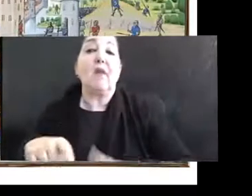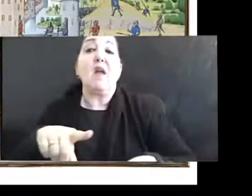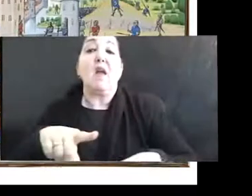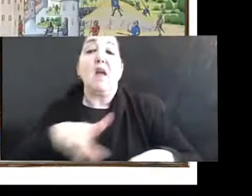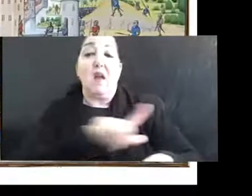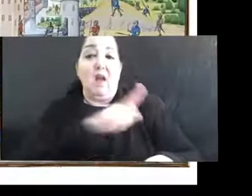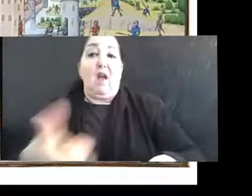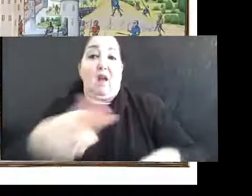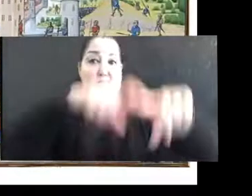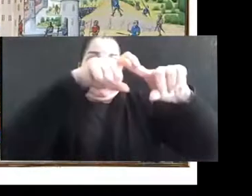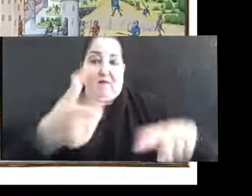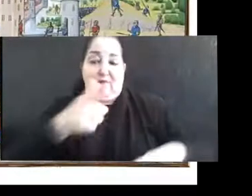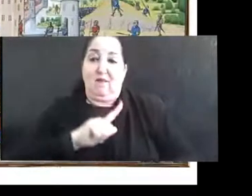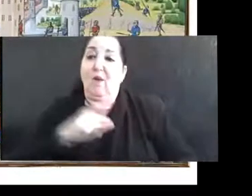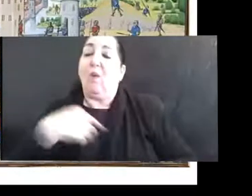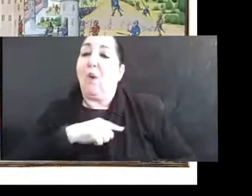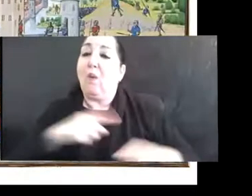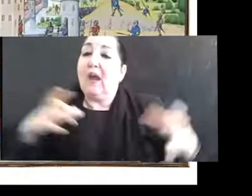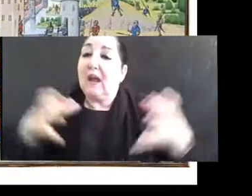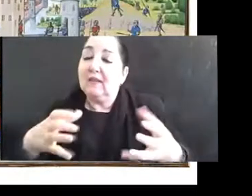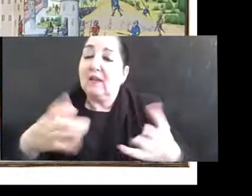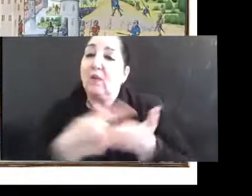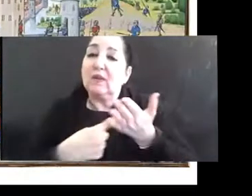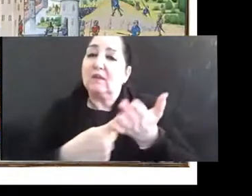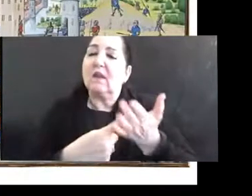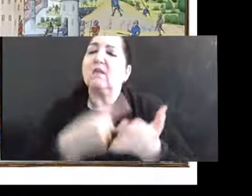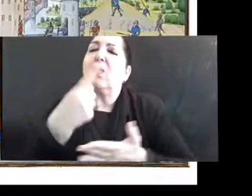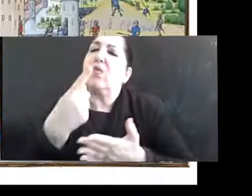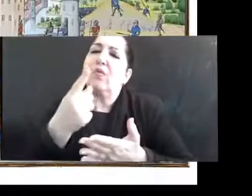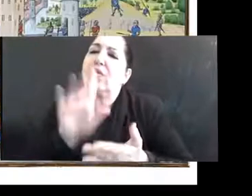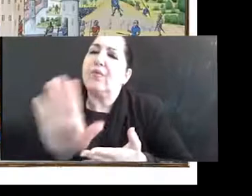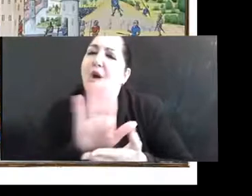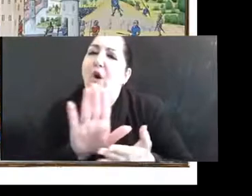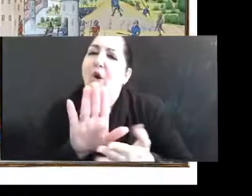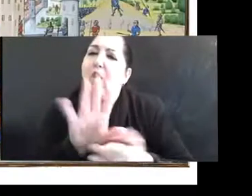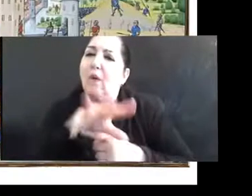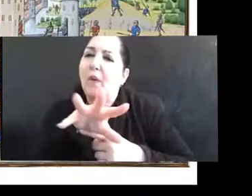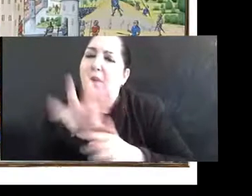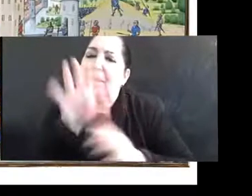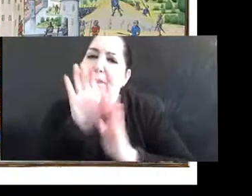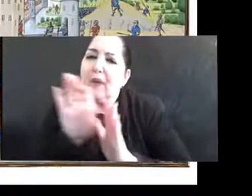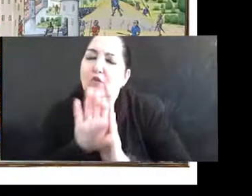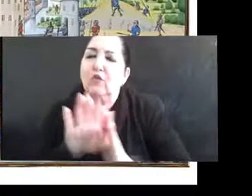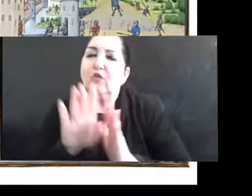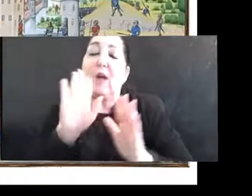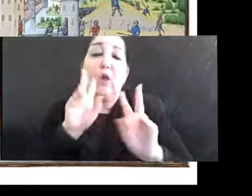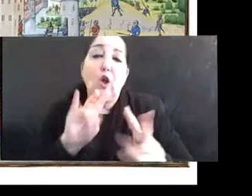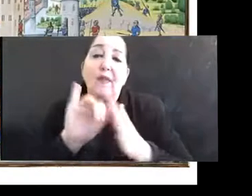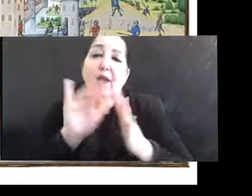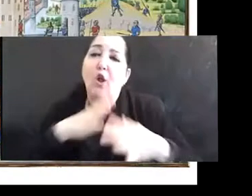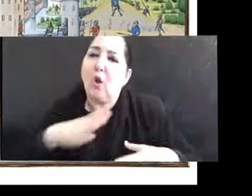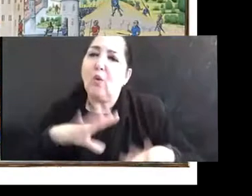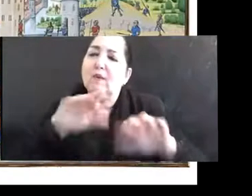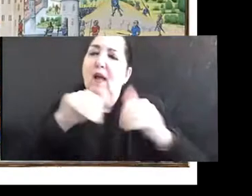it is that the healthcare workers I'm working with have shot, and we look at how these